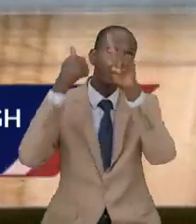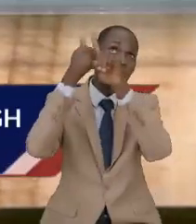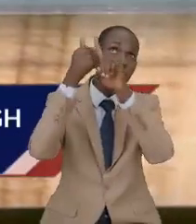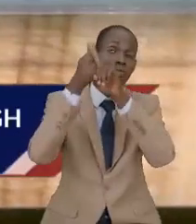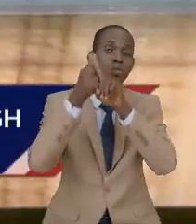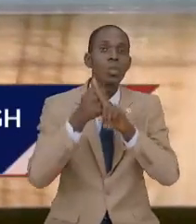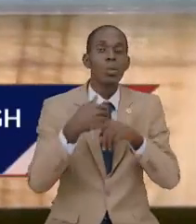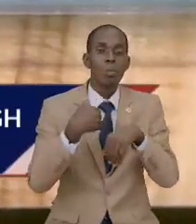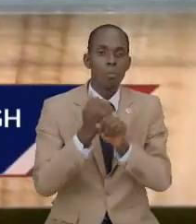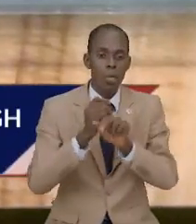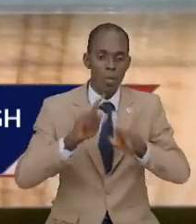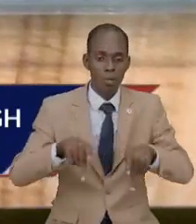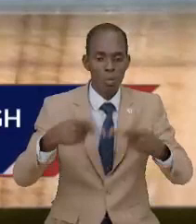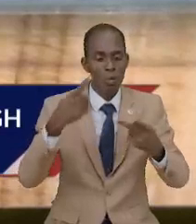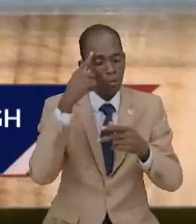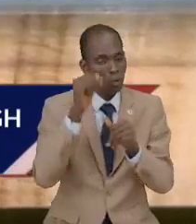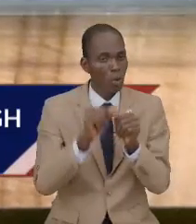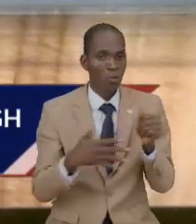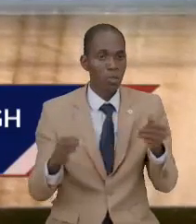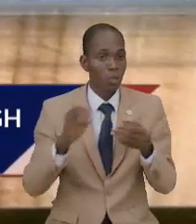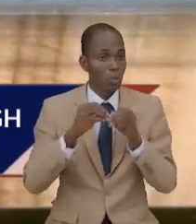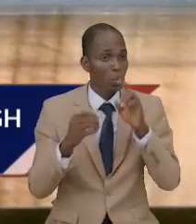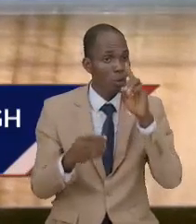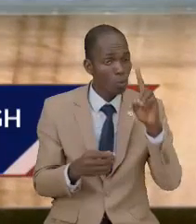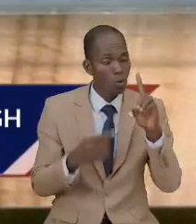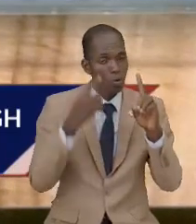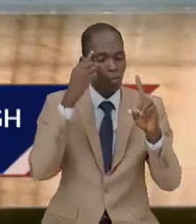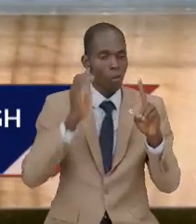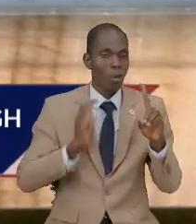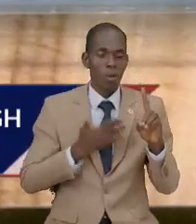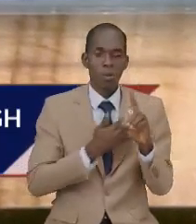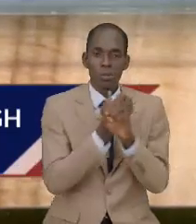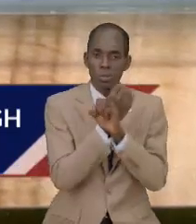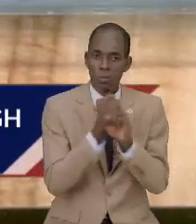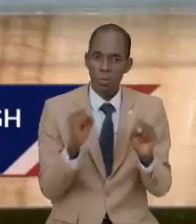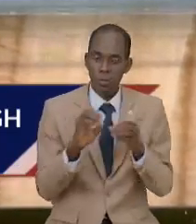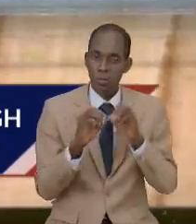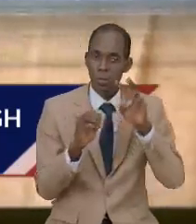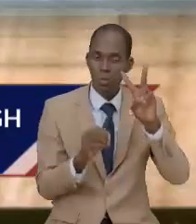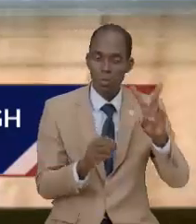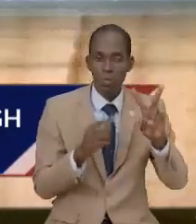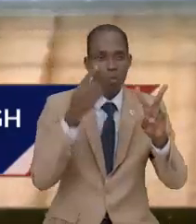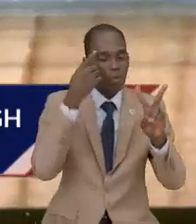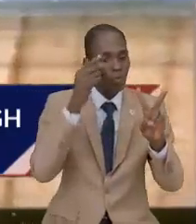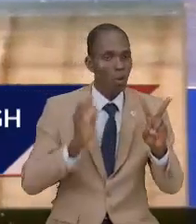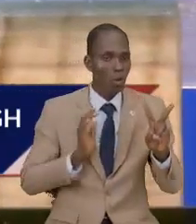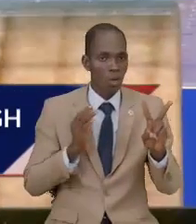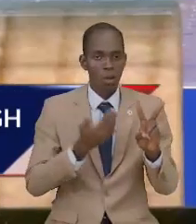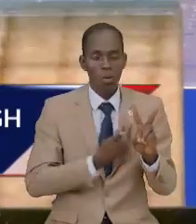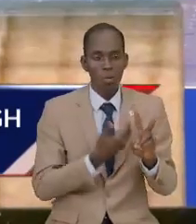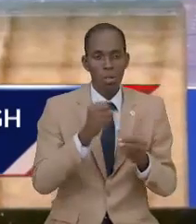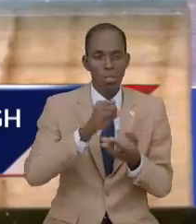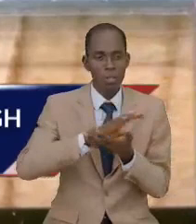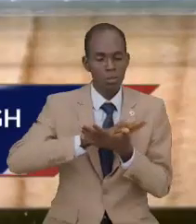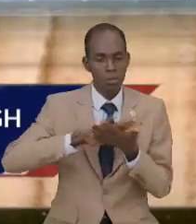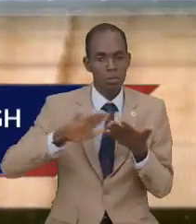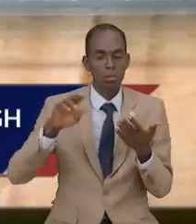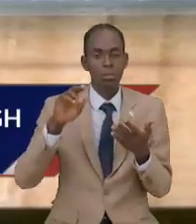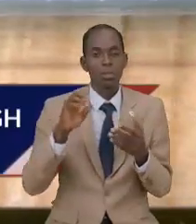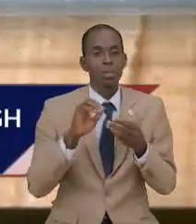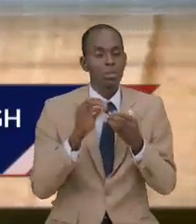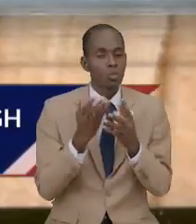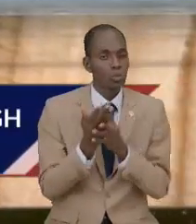made provision for everything. Number one, for our salvation. Number two, for our sanctification